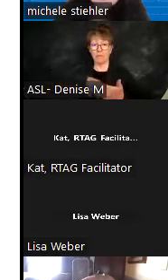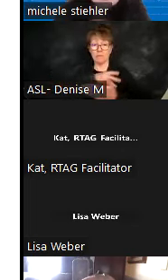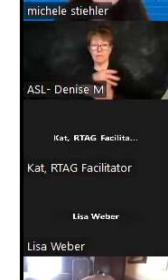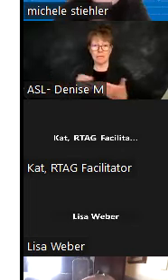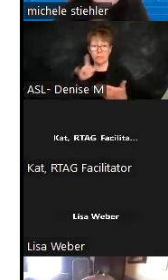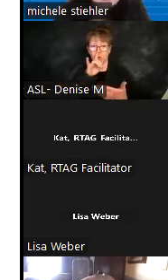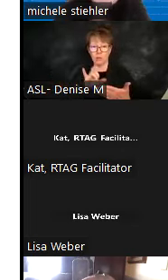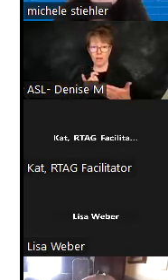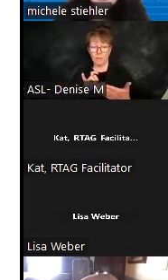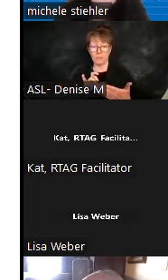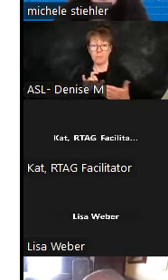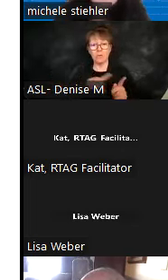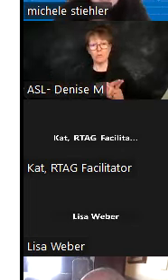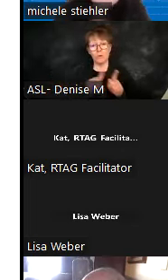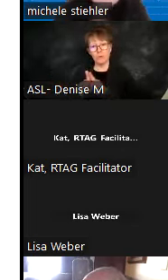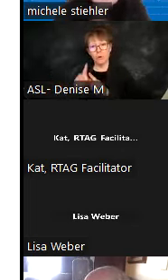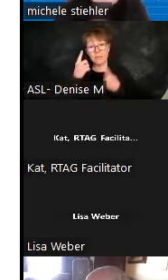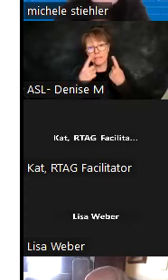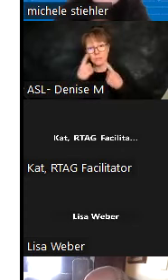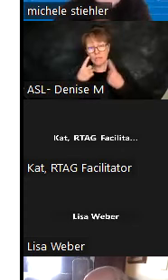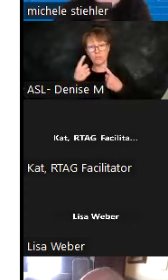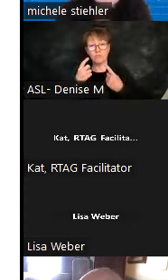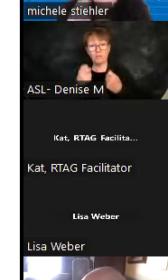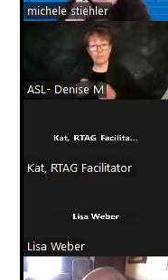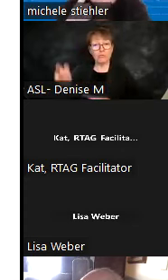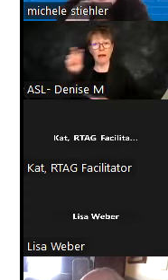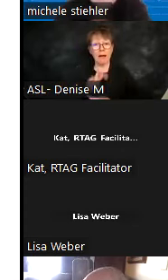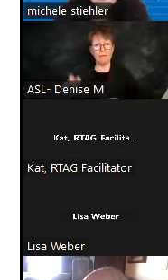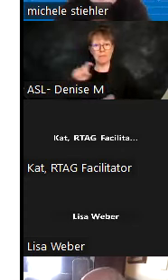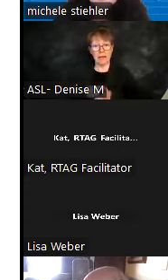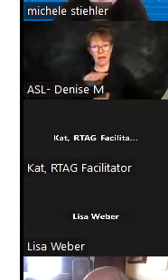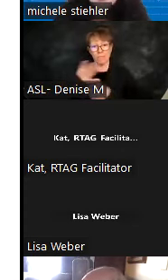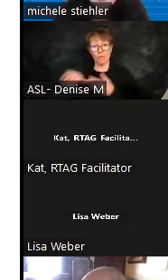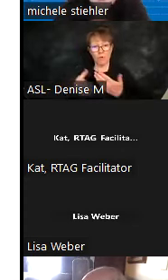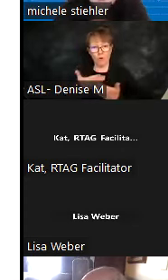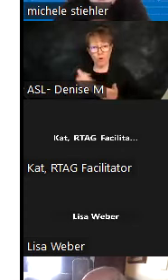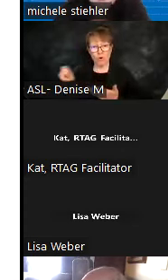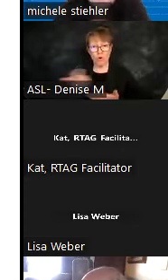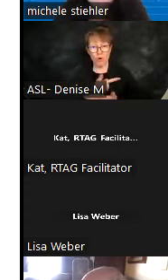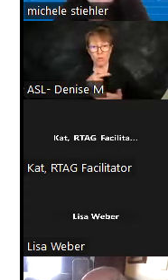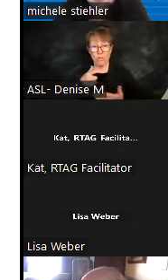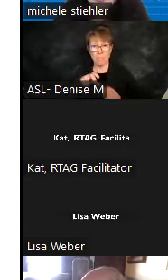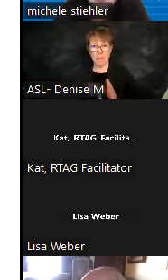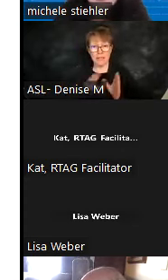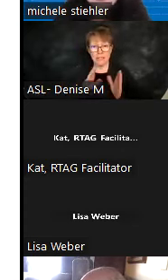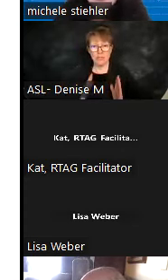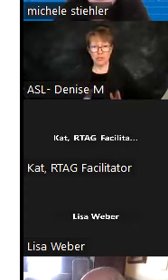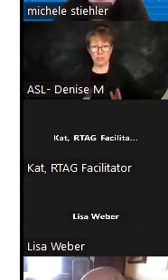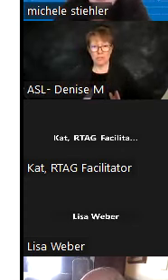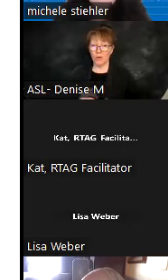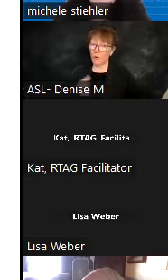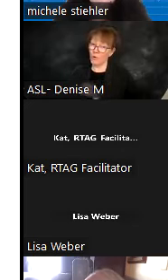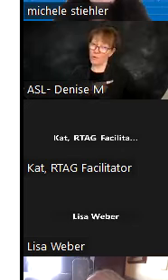a consideration for travel time for all passengers. I will acknowledge that we are not perfect